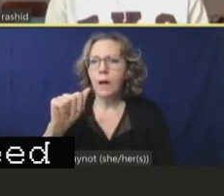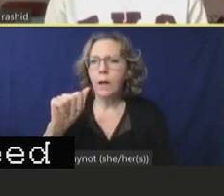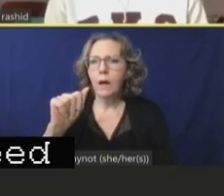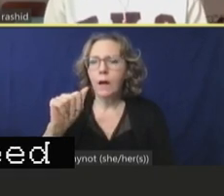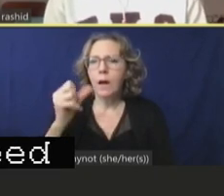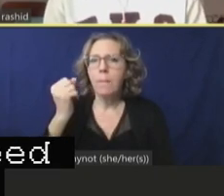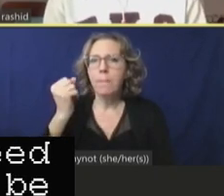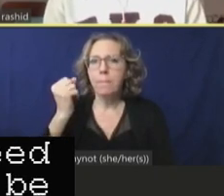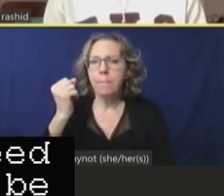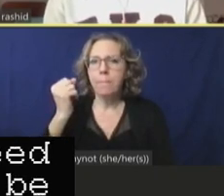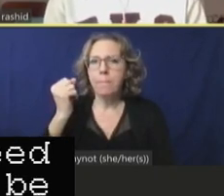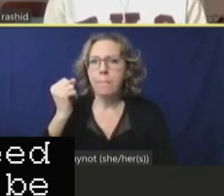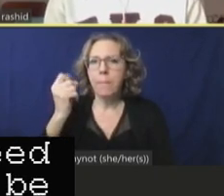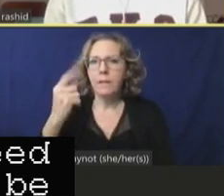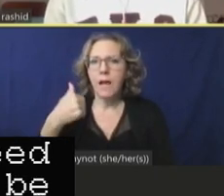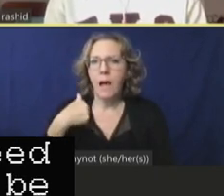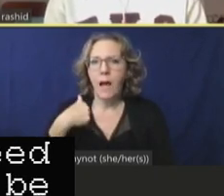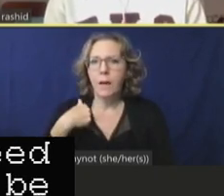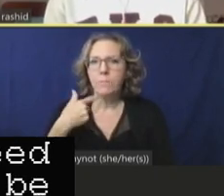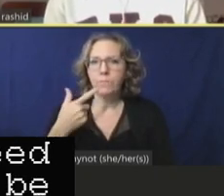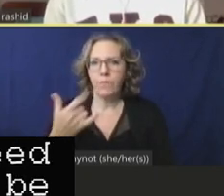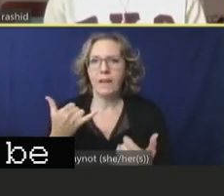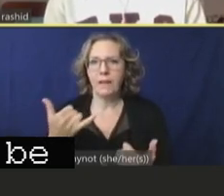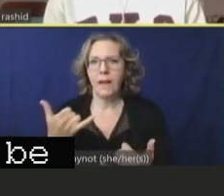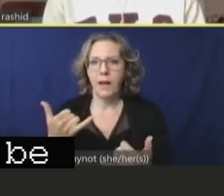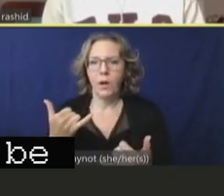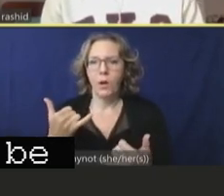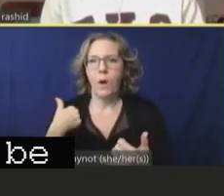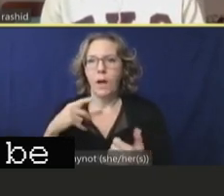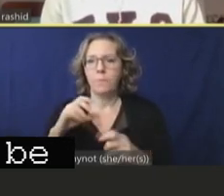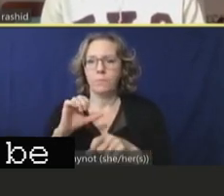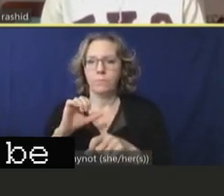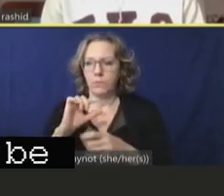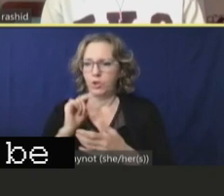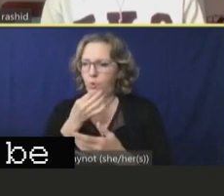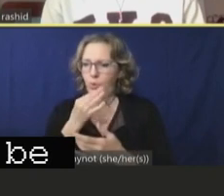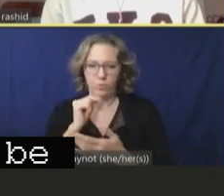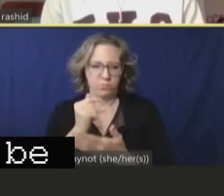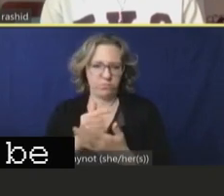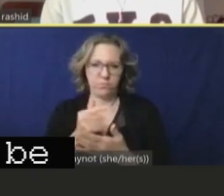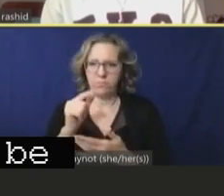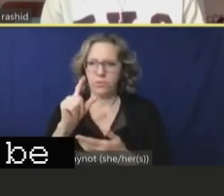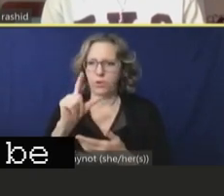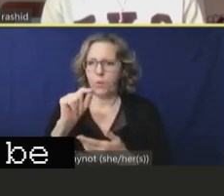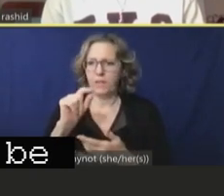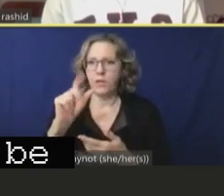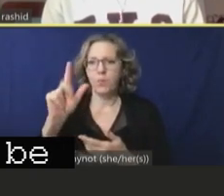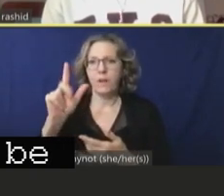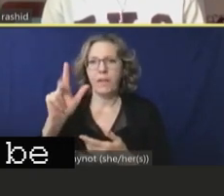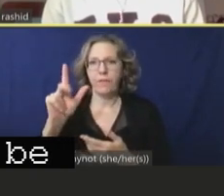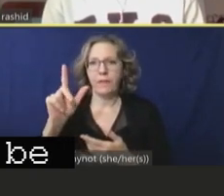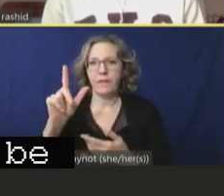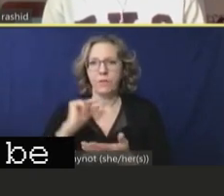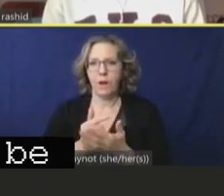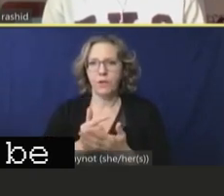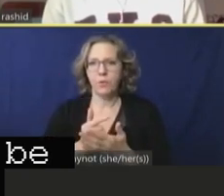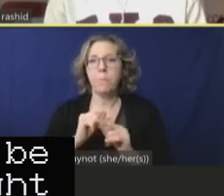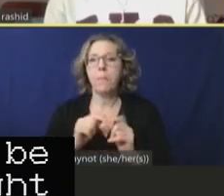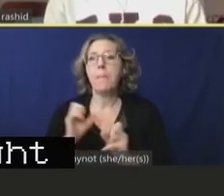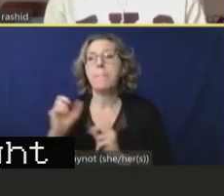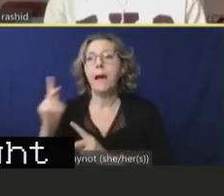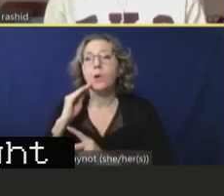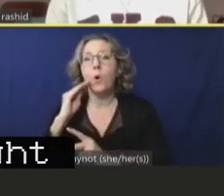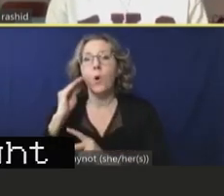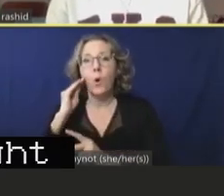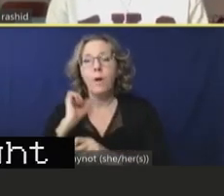cohort 2023, and right now I'm here in Boston. Back at home, I work as a disability